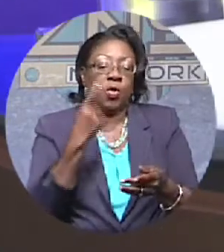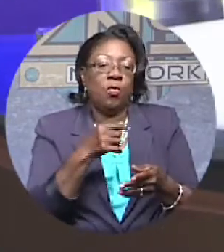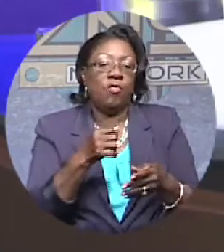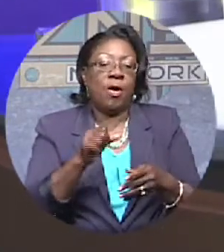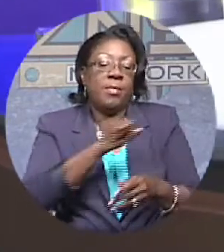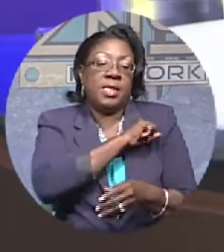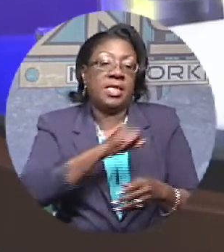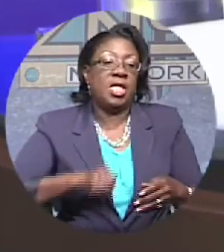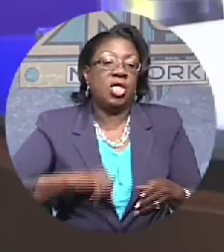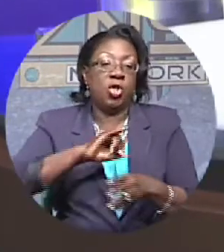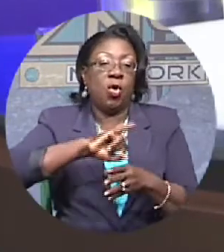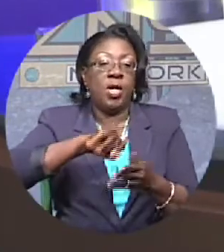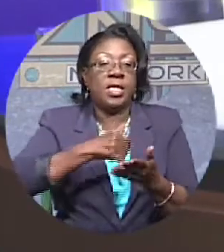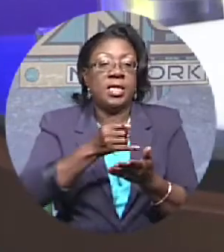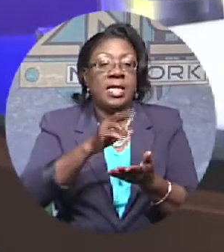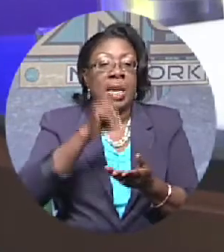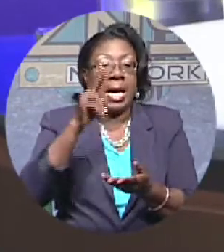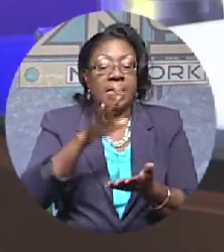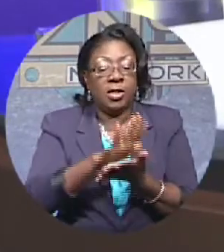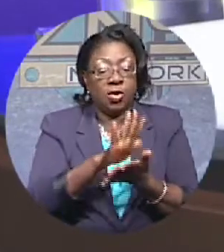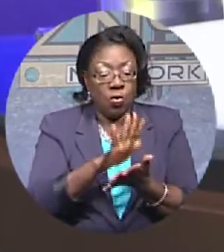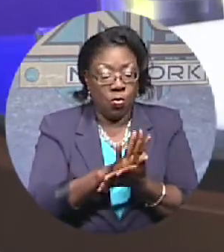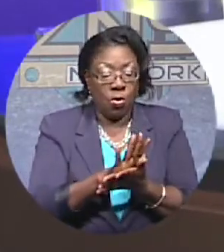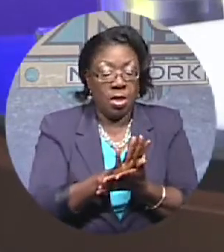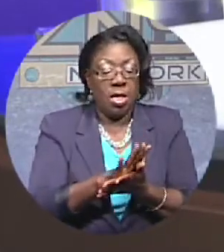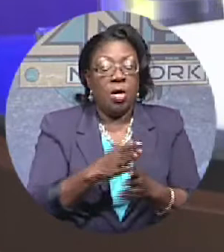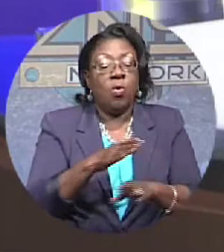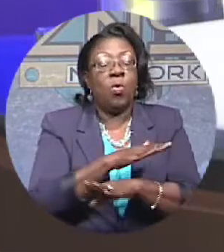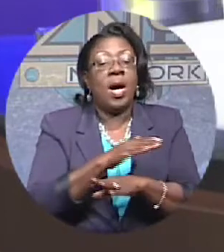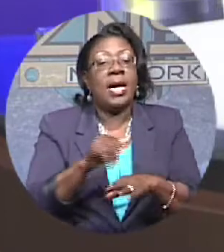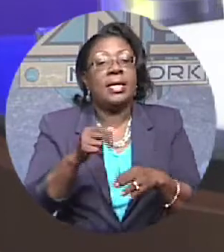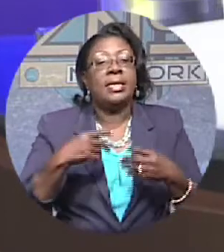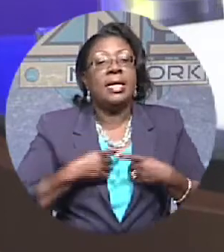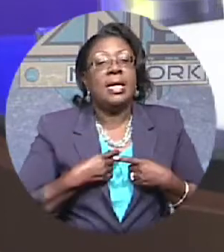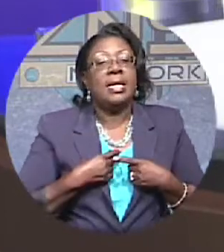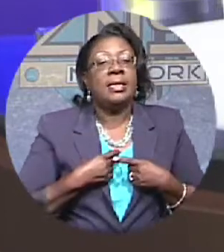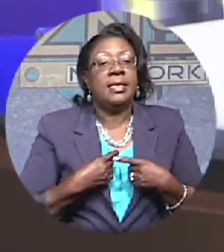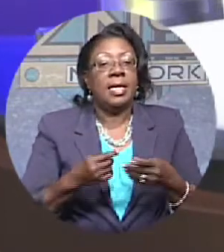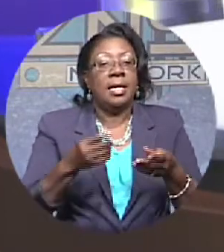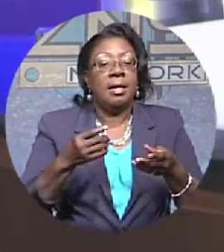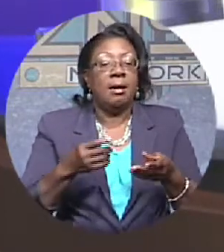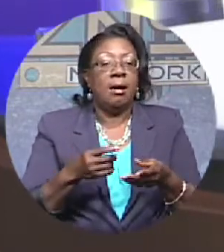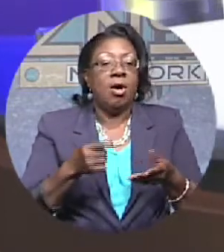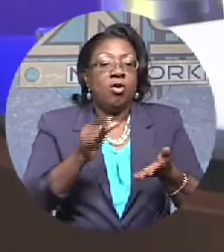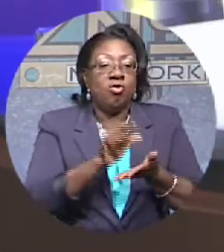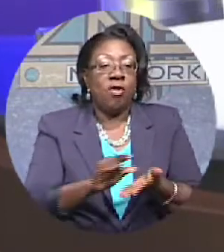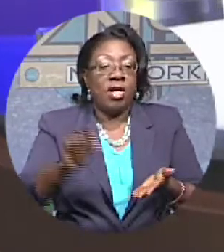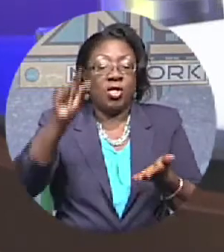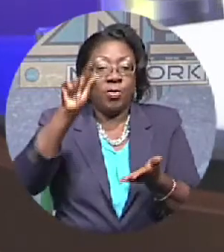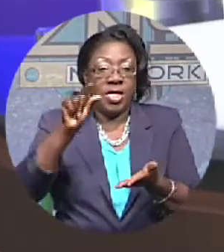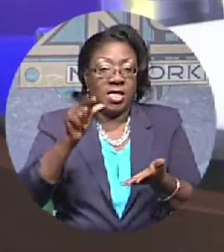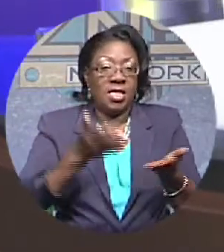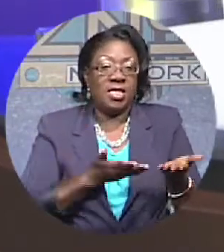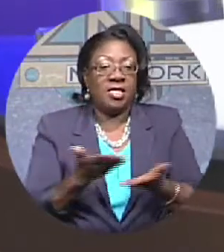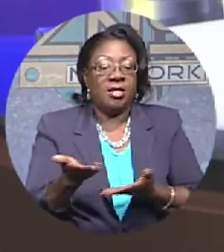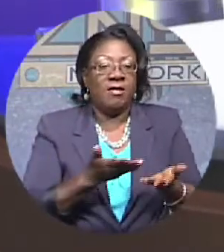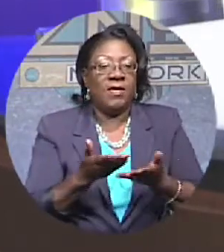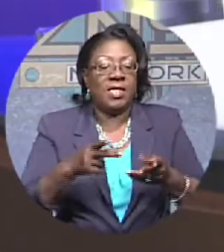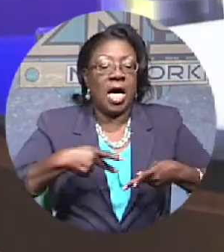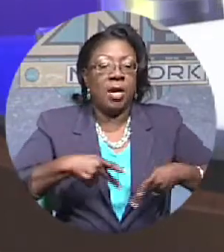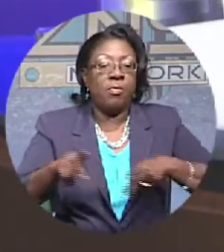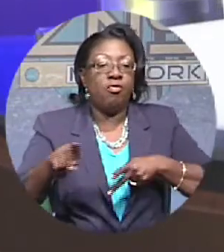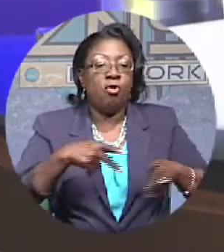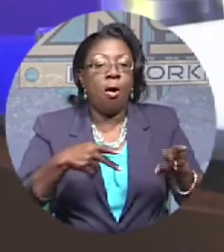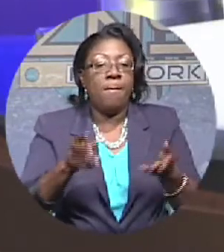prom ceremonies for the St. John's class of 2013. Chief Justice Sir Michael Barnett handed down a 26-page ruling in favor of